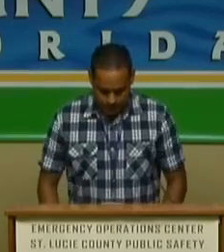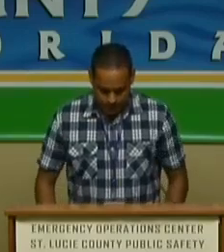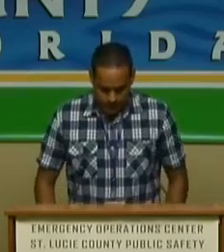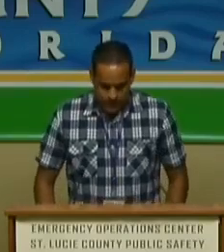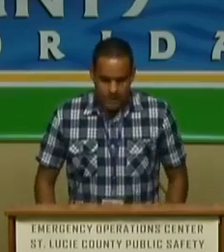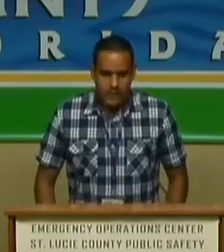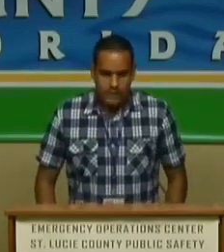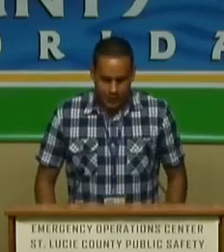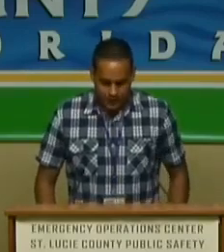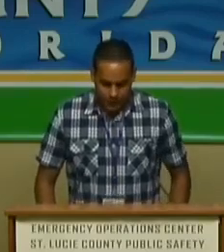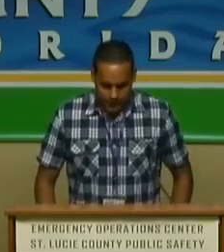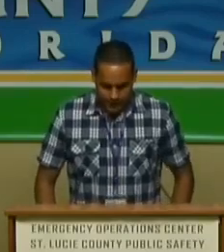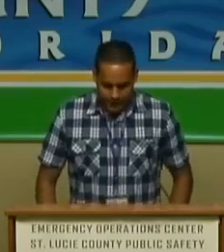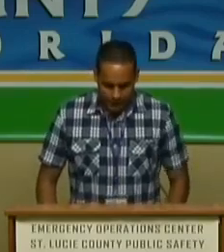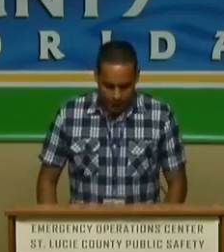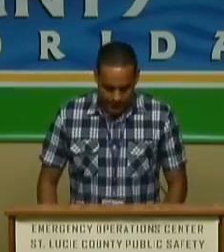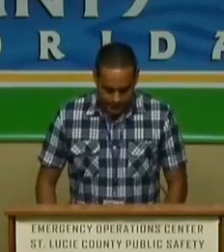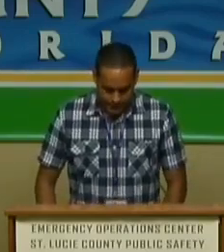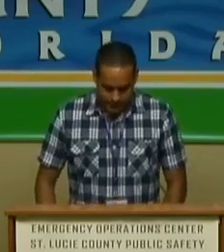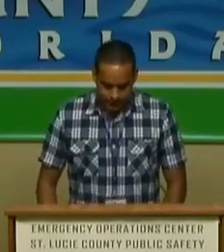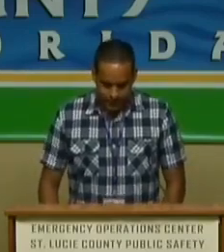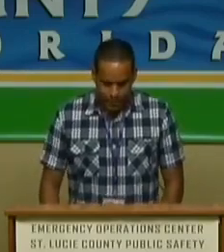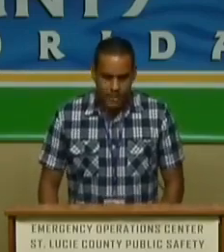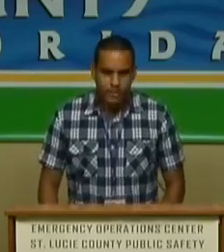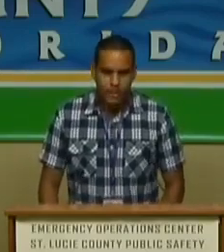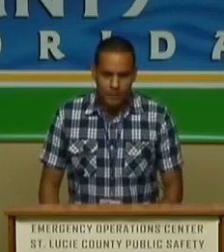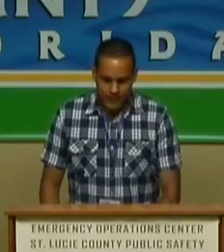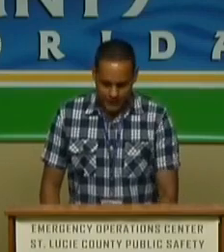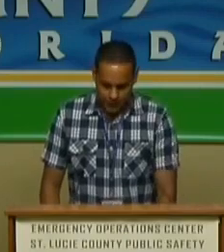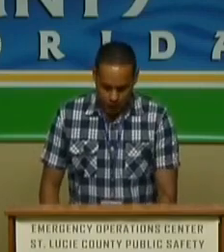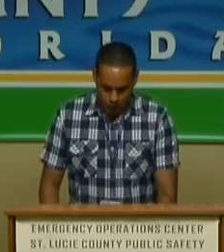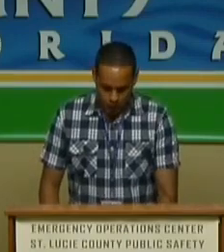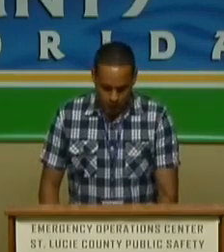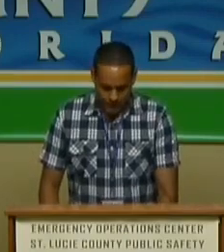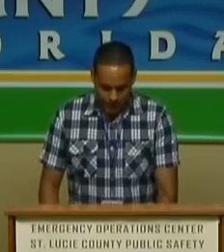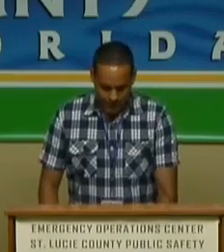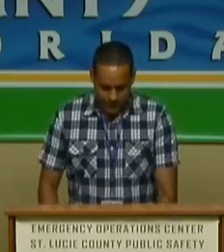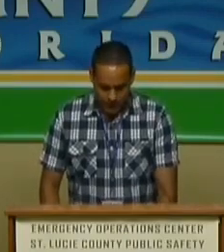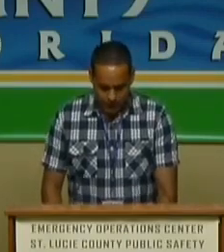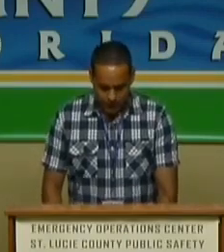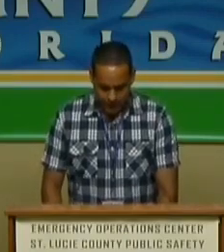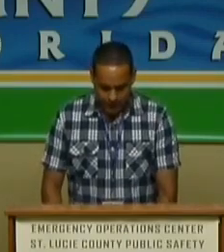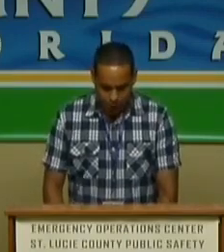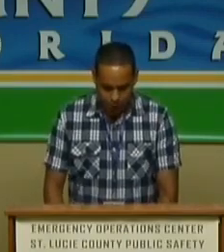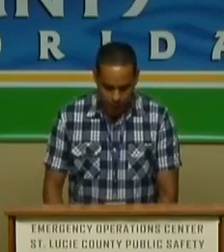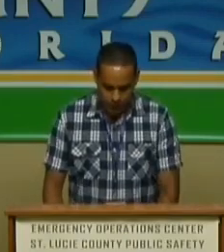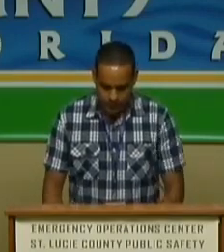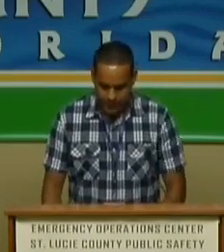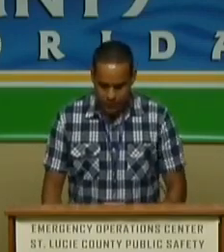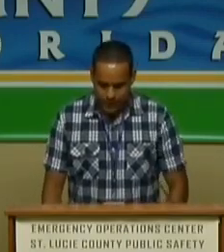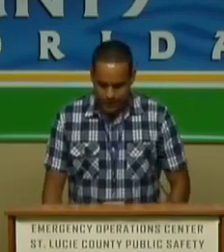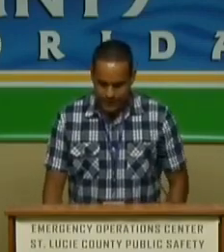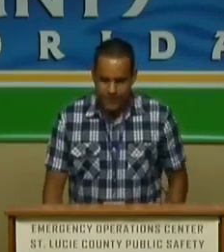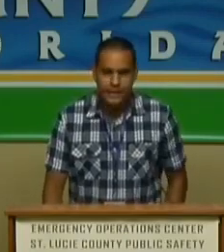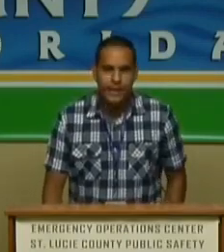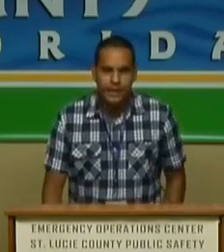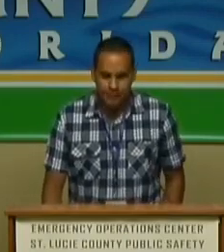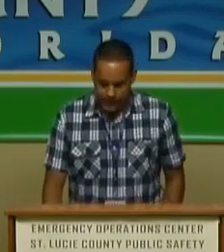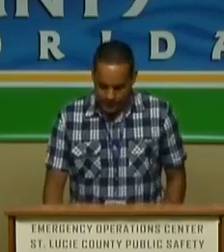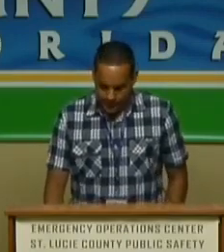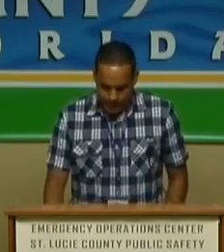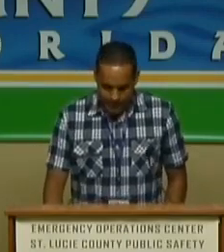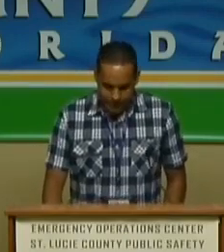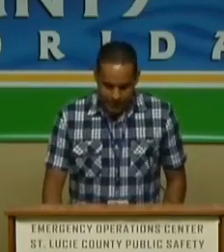Lucie. La trayectoria de la tormenta. Después de nuestra conversación con el Servicio Meteorológico Nacional esta